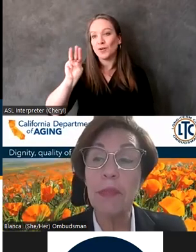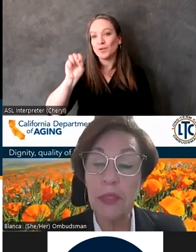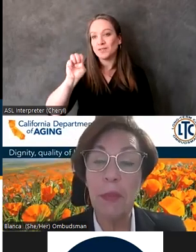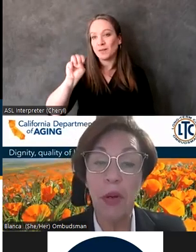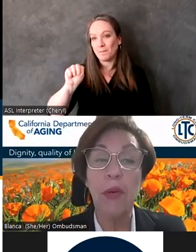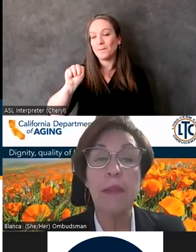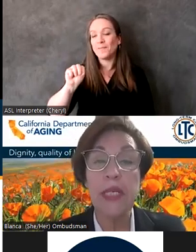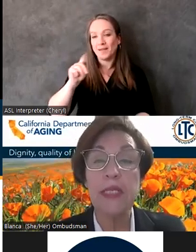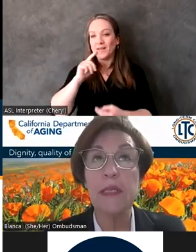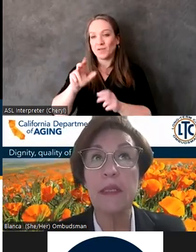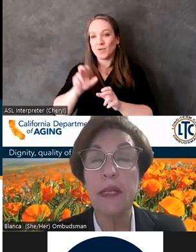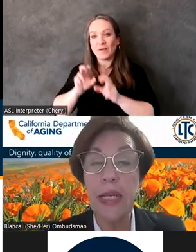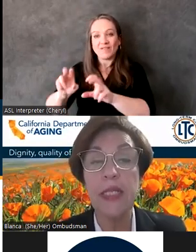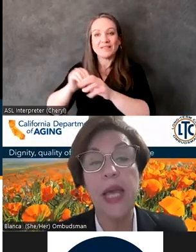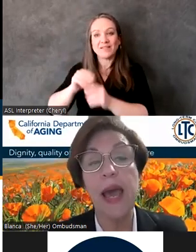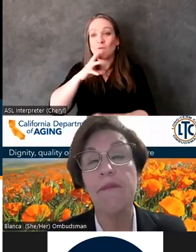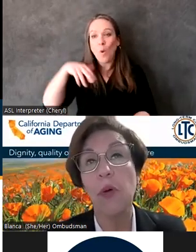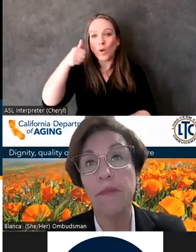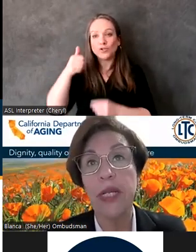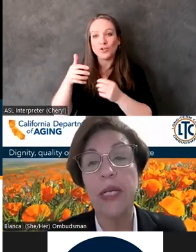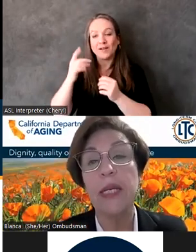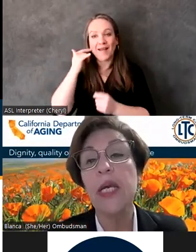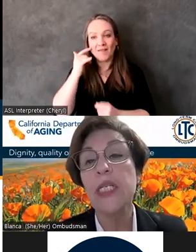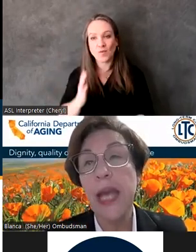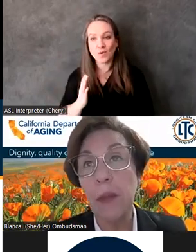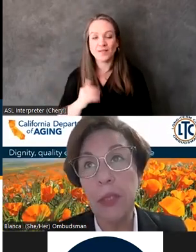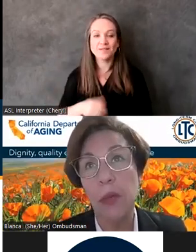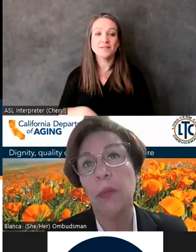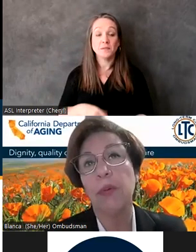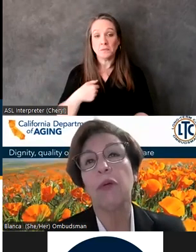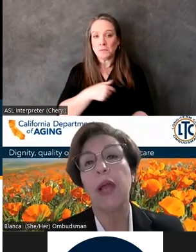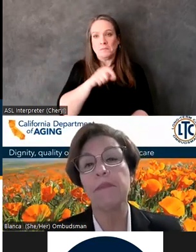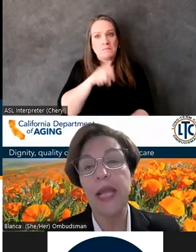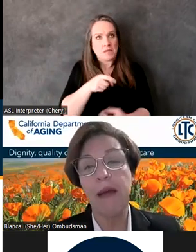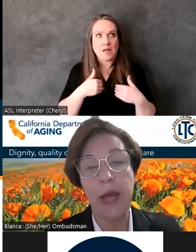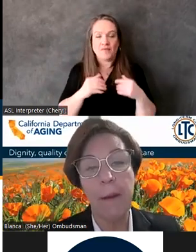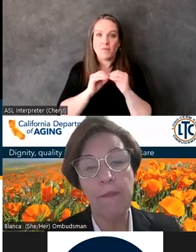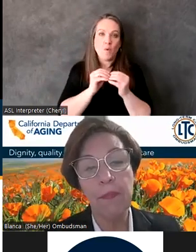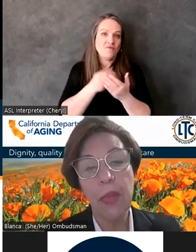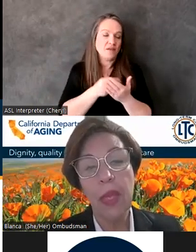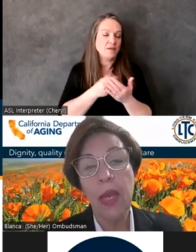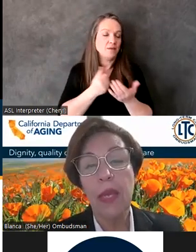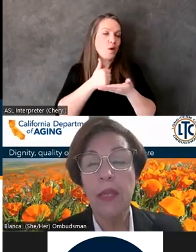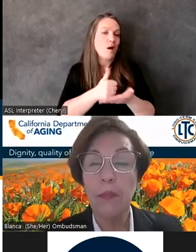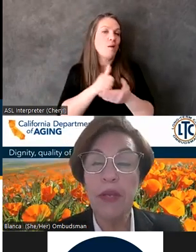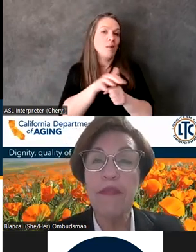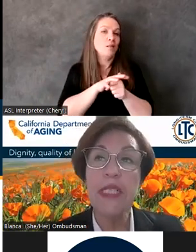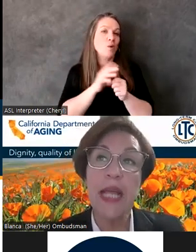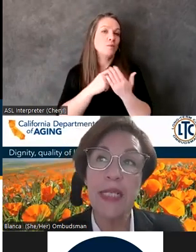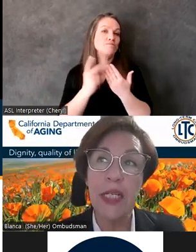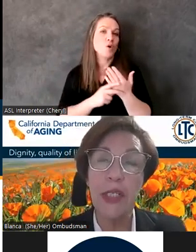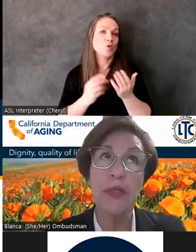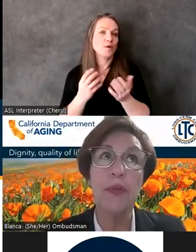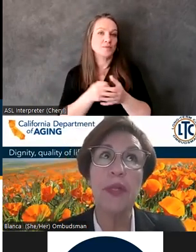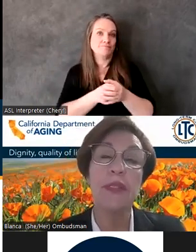the ombudsman program does need to have more funding to help the local program staff up. In the previous